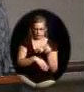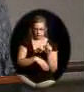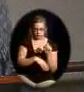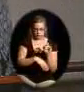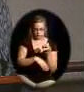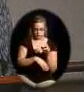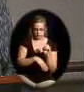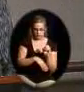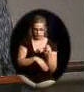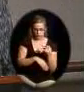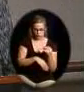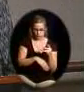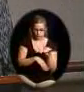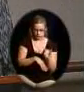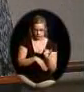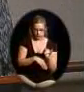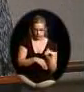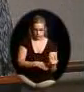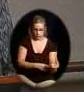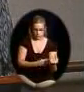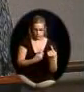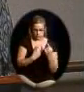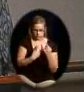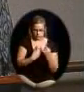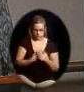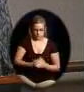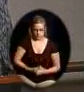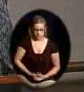teacher, Bridget Fullington, to come forward.